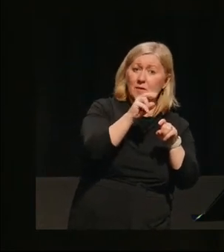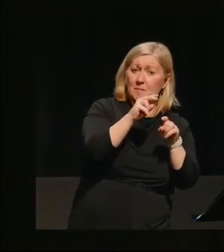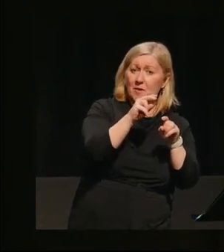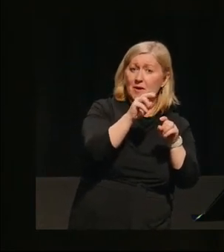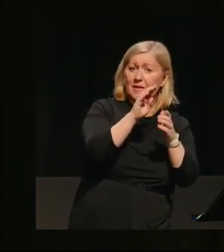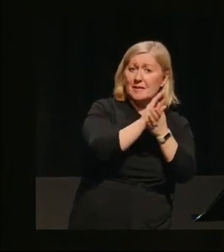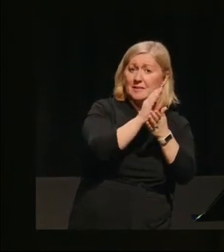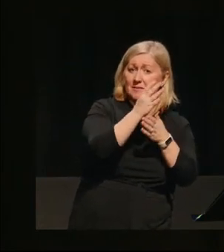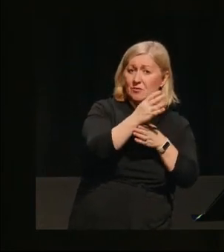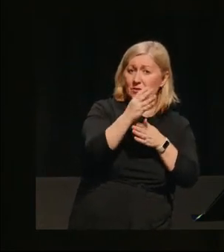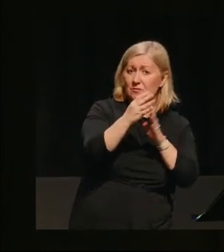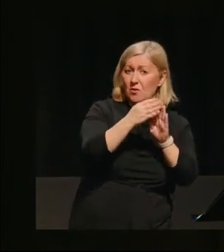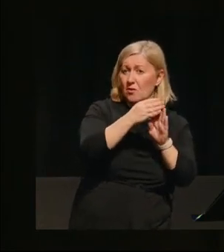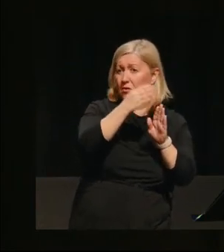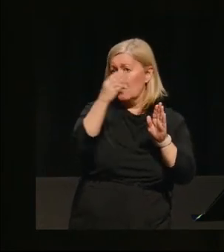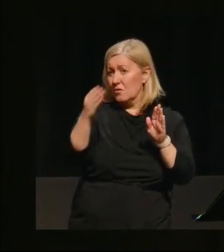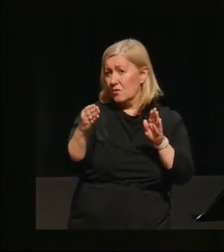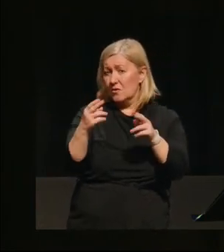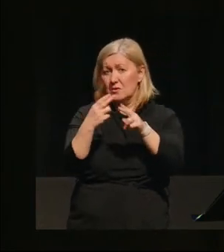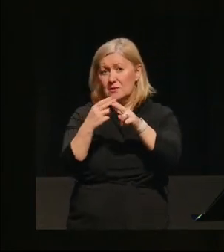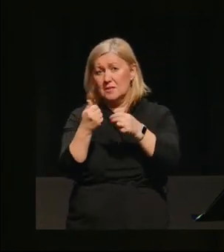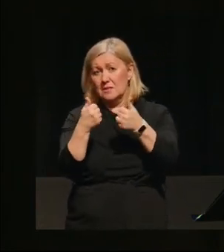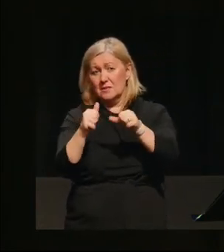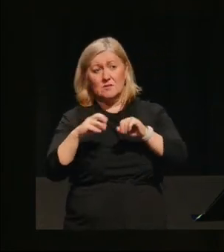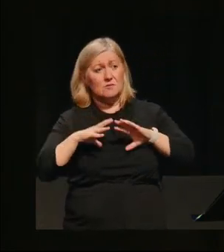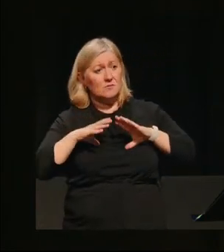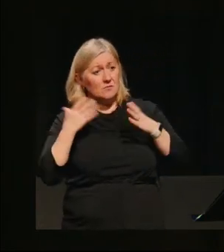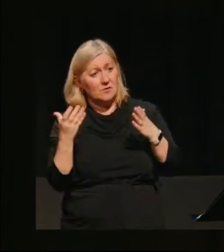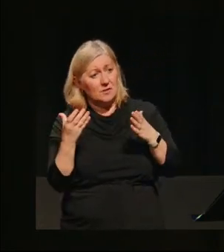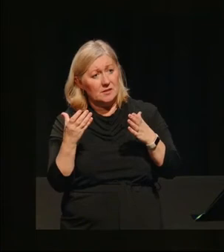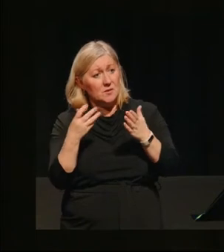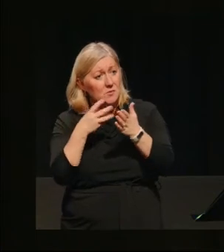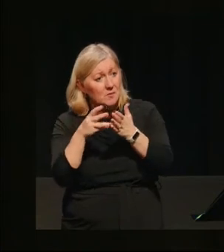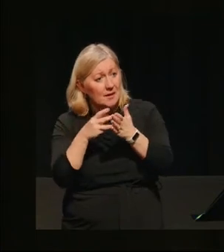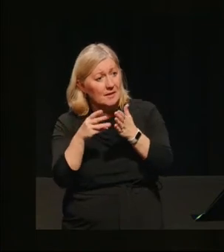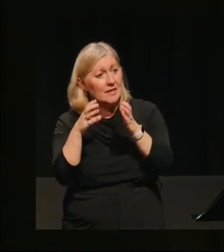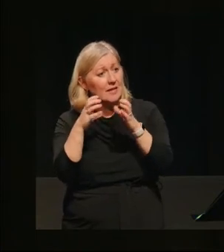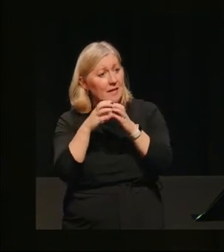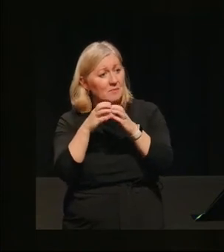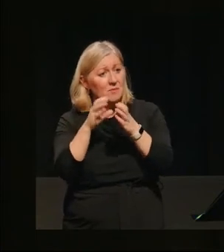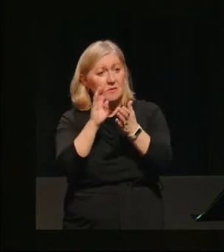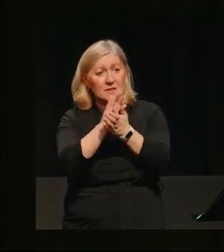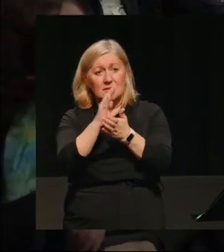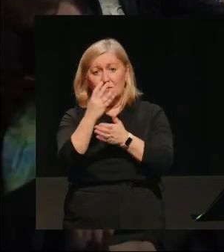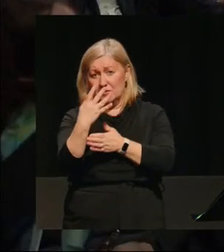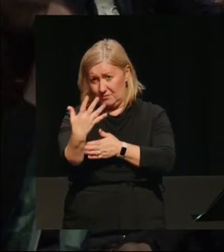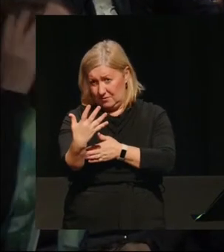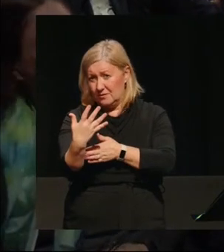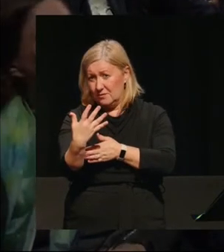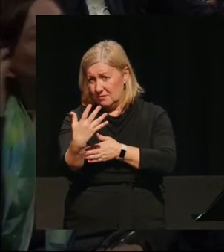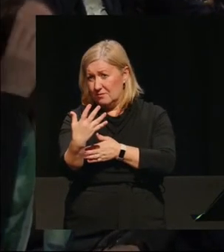1944 until the liberation of the camp in April